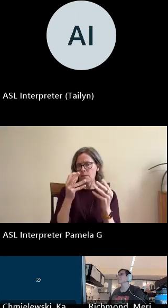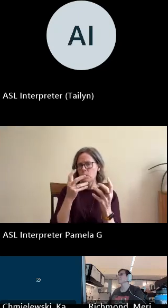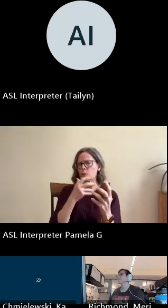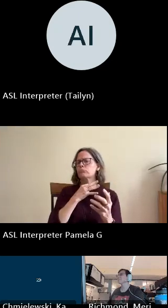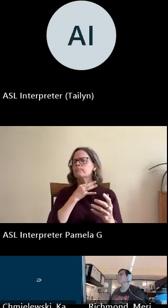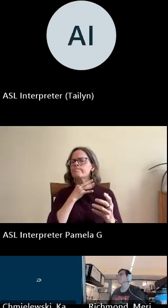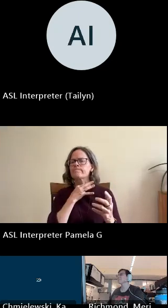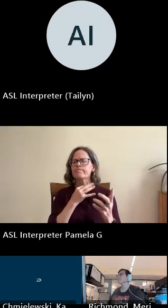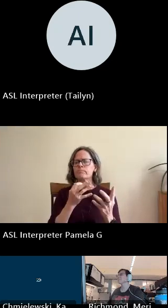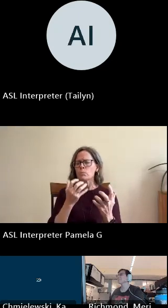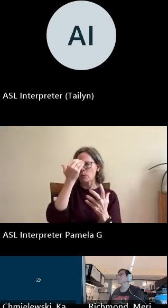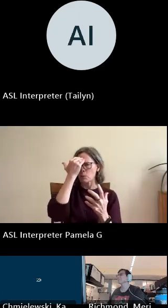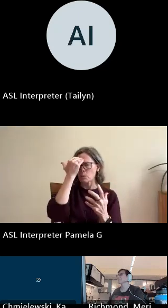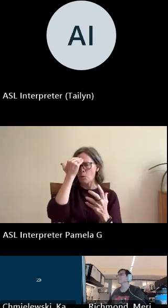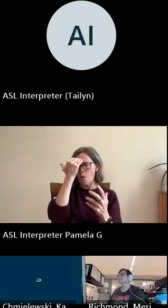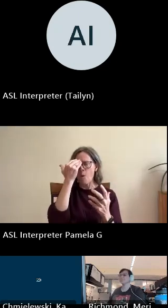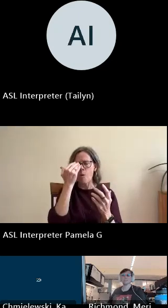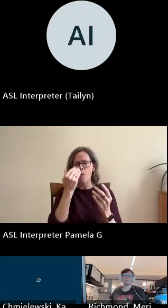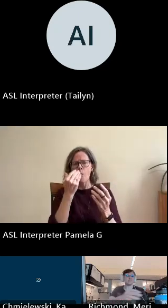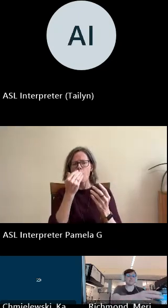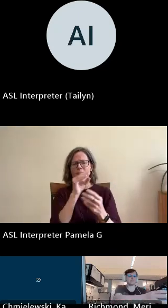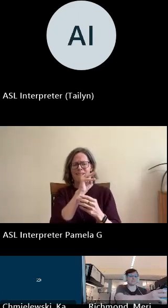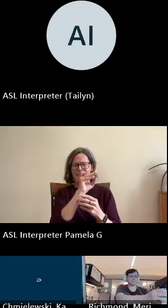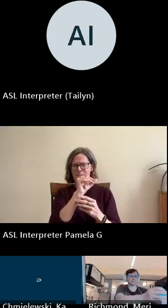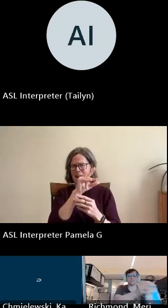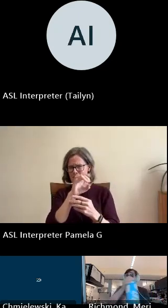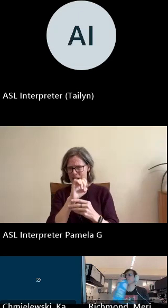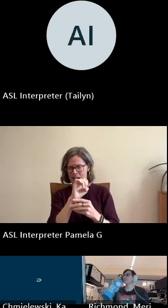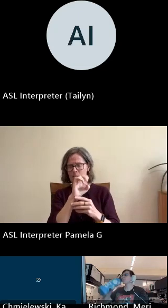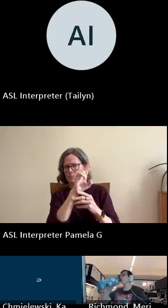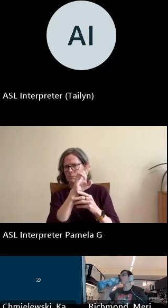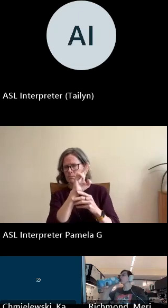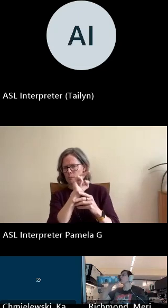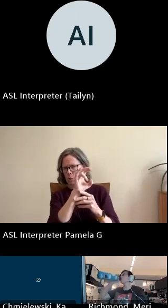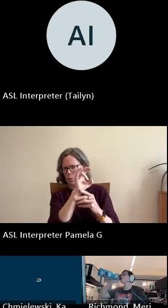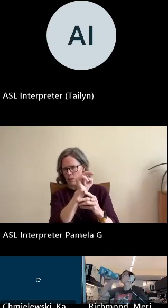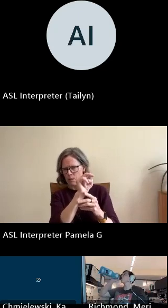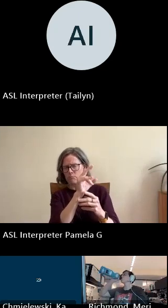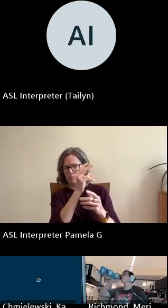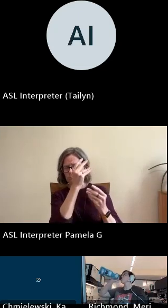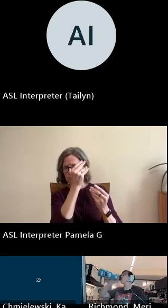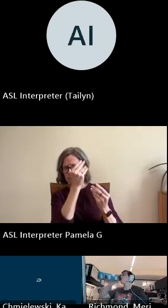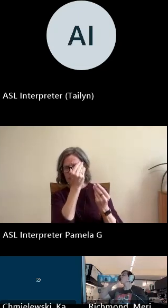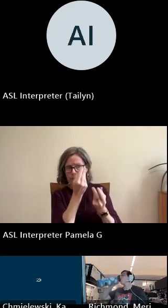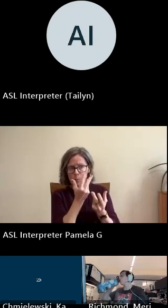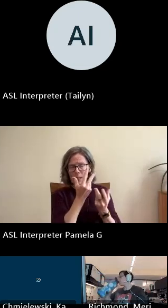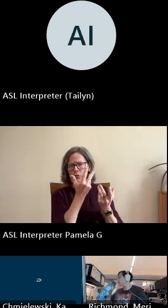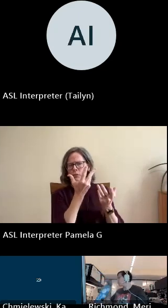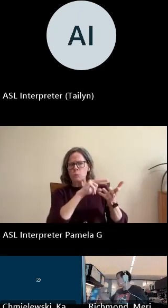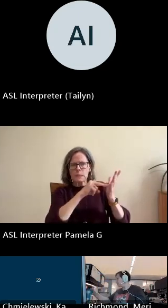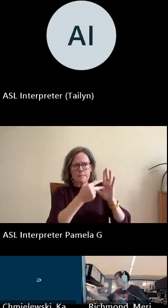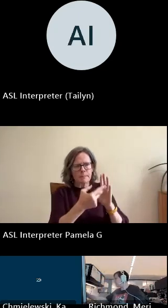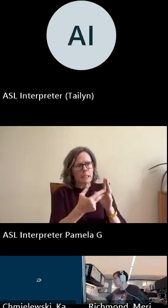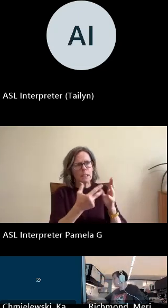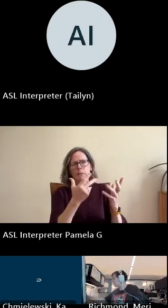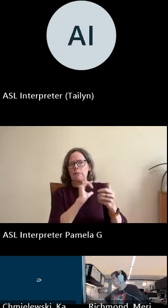more foundational information about our union MAPE, as well as unions more